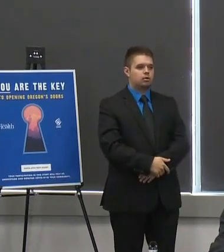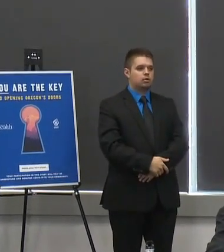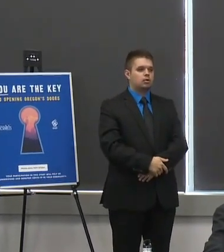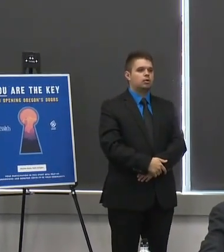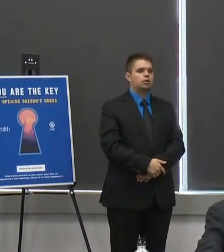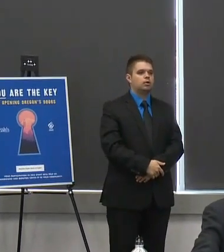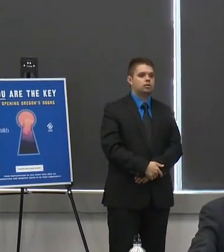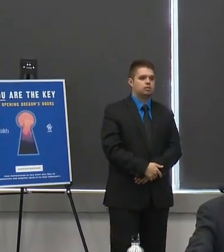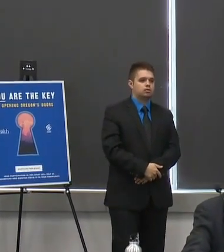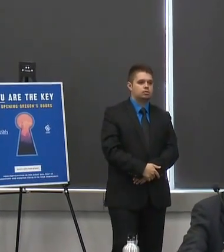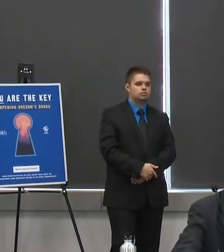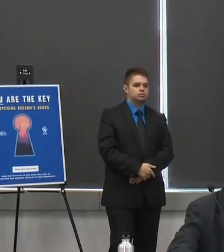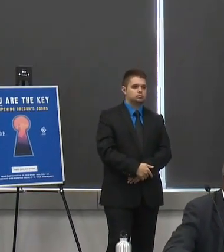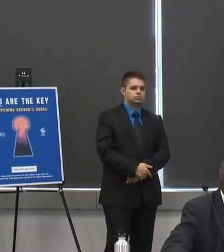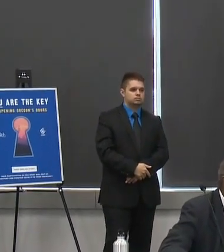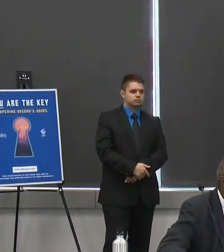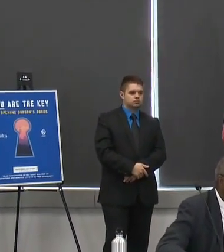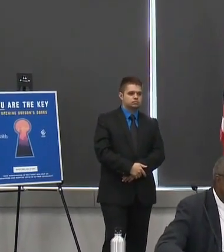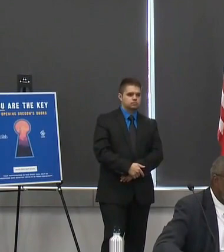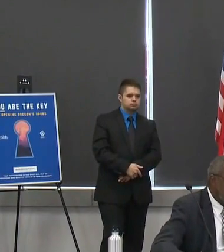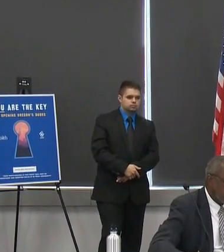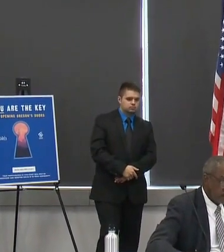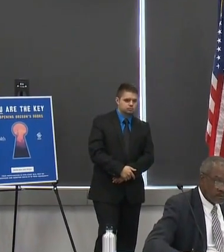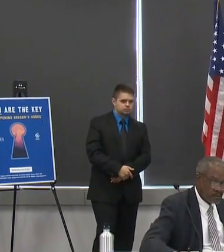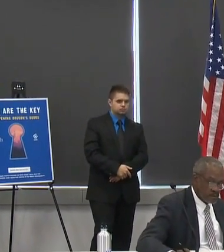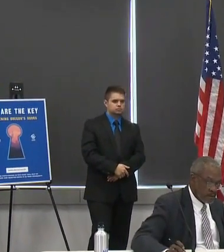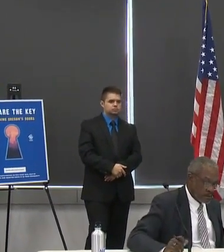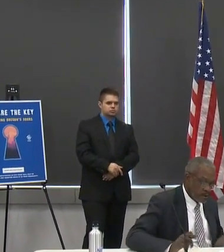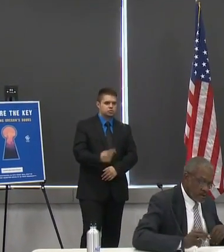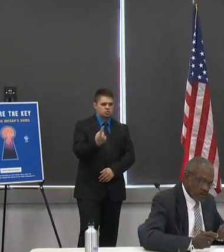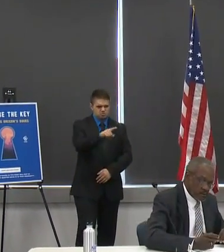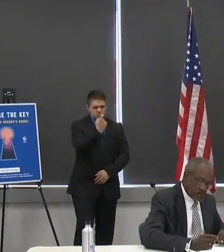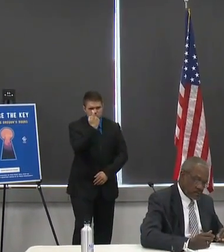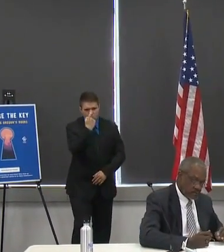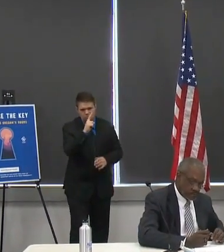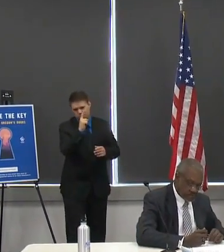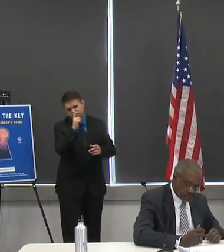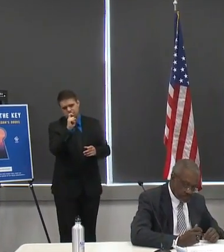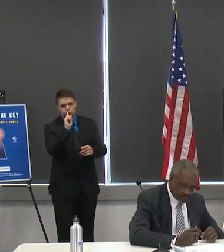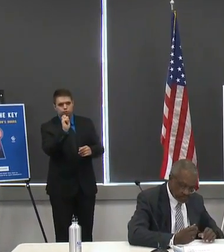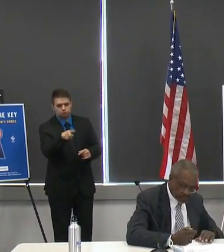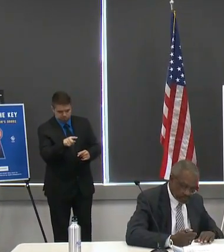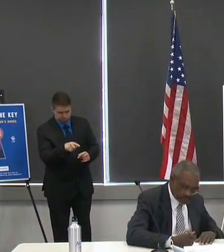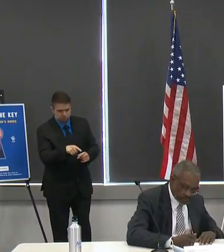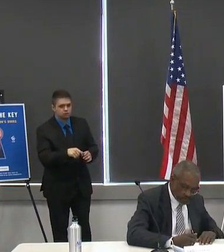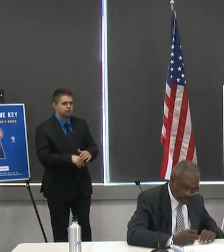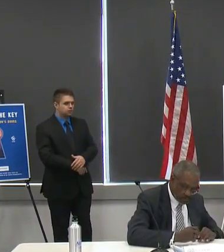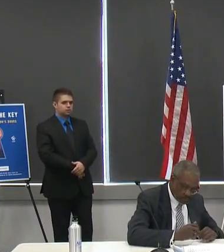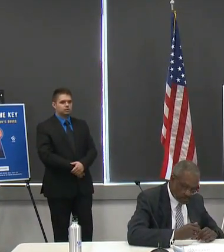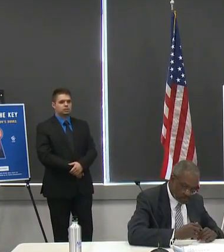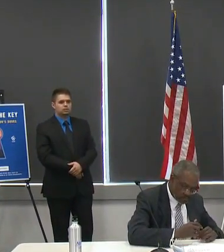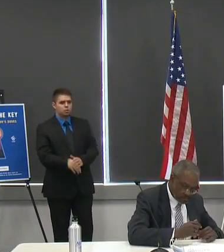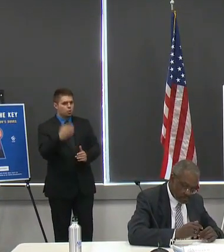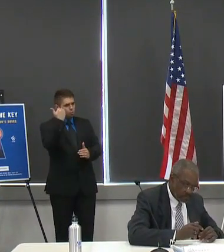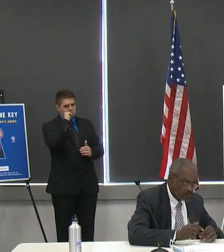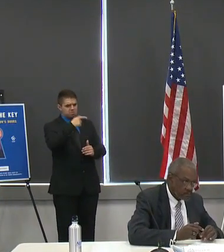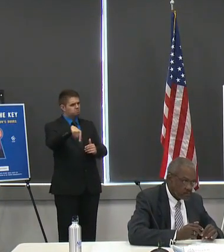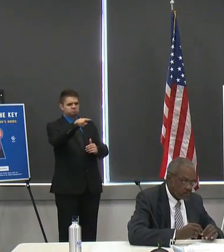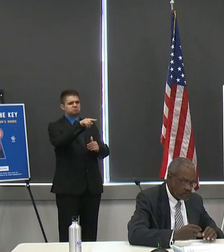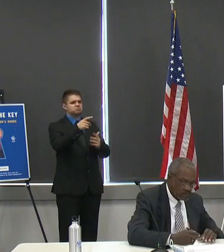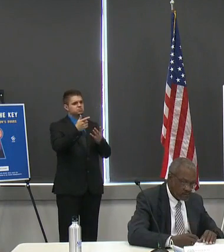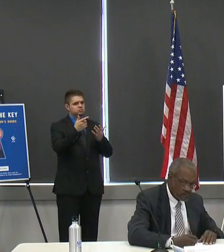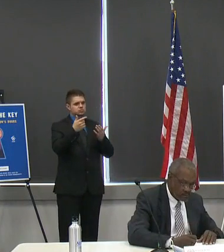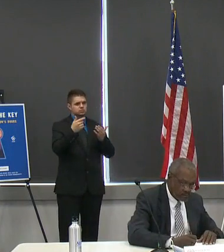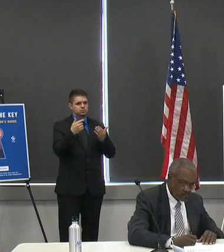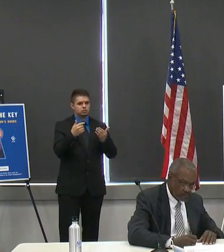she had another question i'm sorry i had a problem go ahead yeah um so why not go ahead and test asymptomatic people